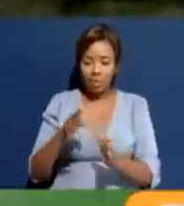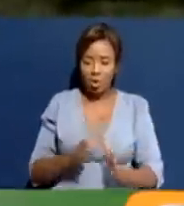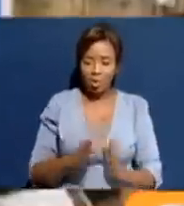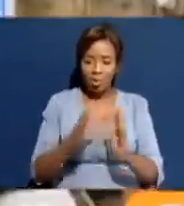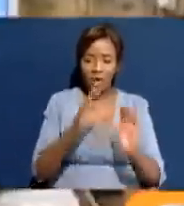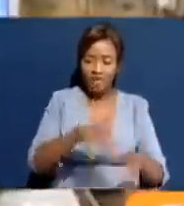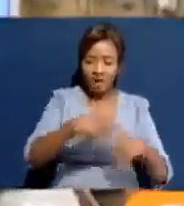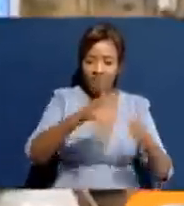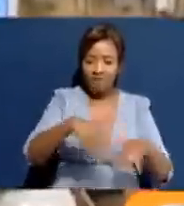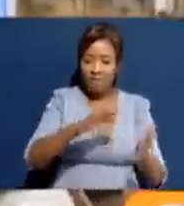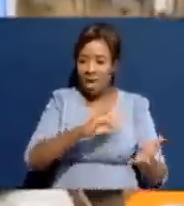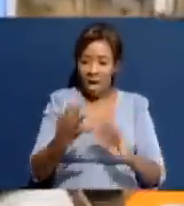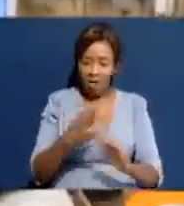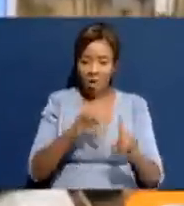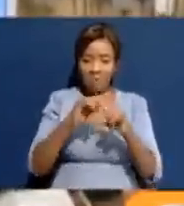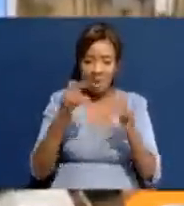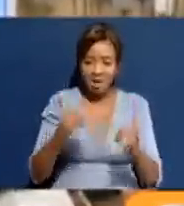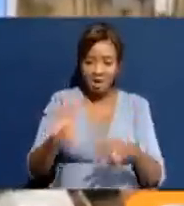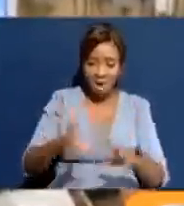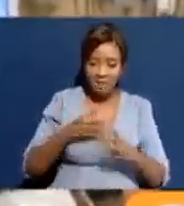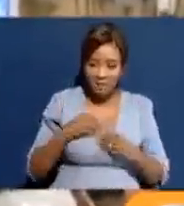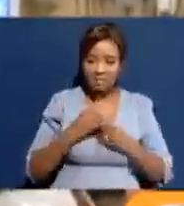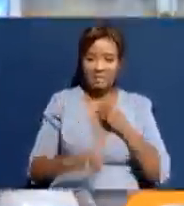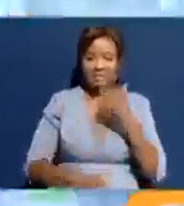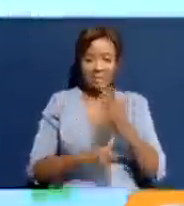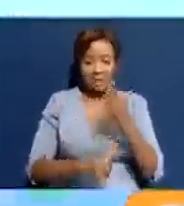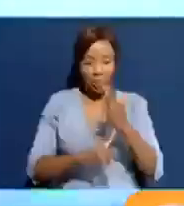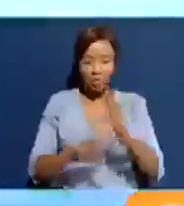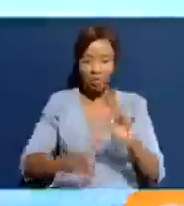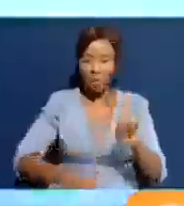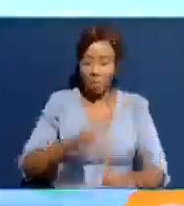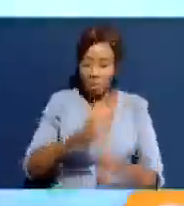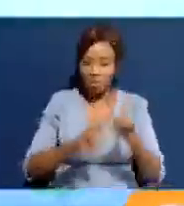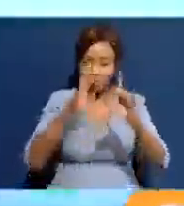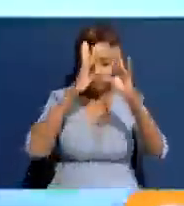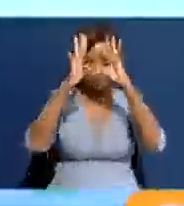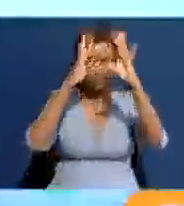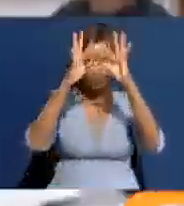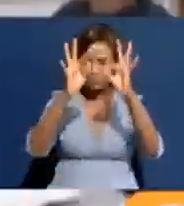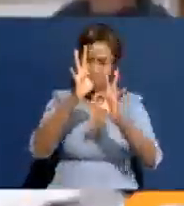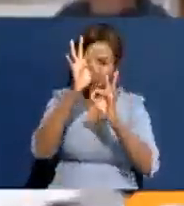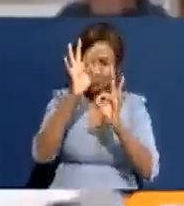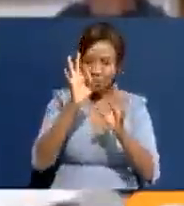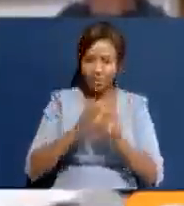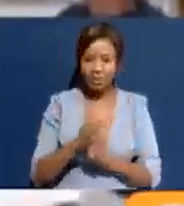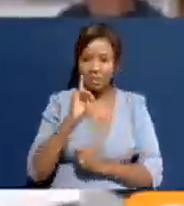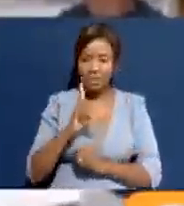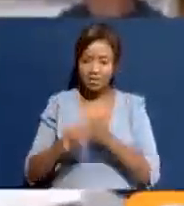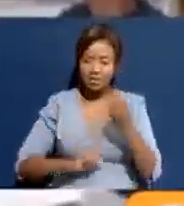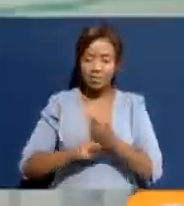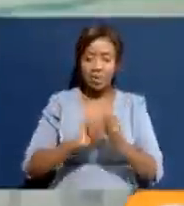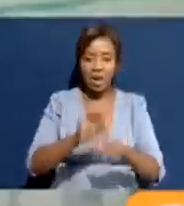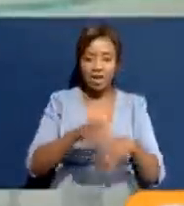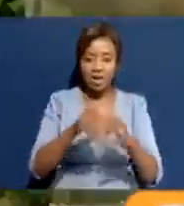doing agriculture and embraced advanced technology and innovation, becoming a world leader in modern